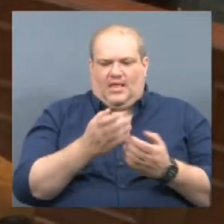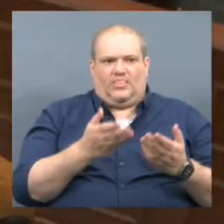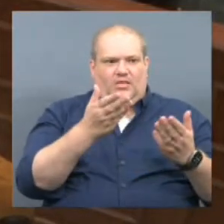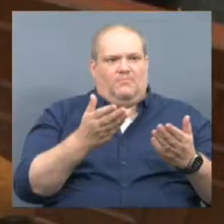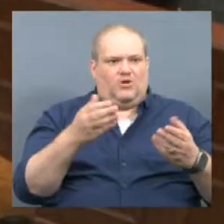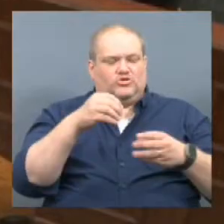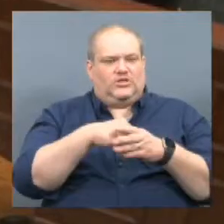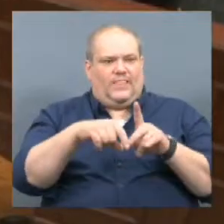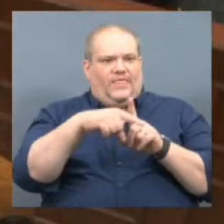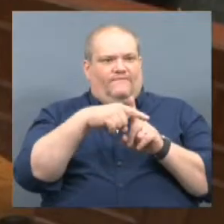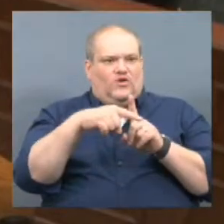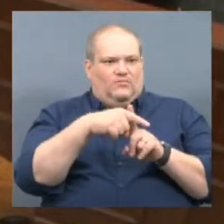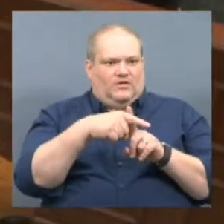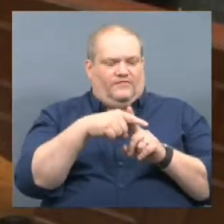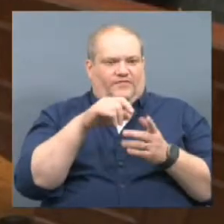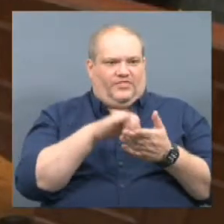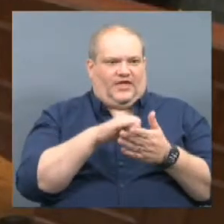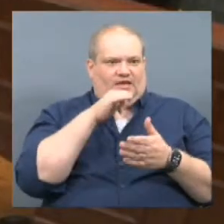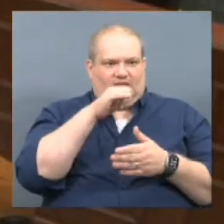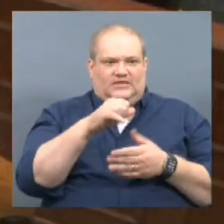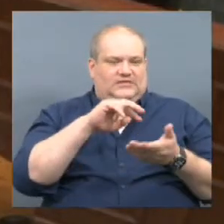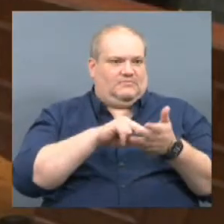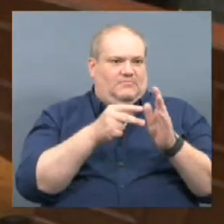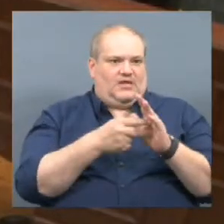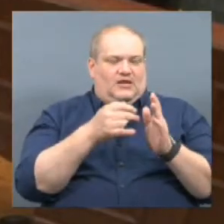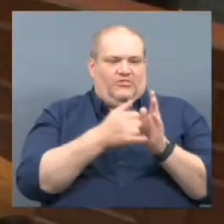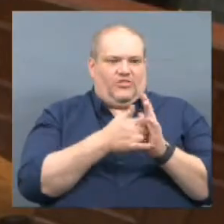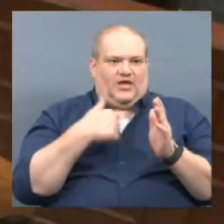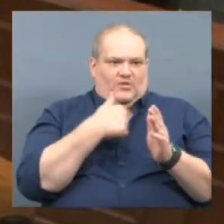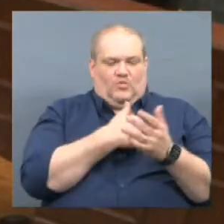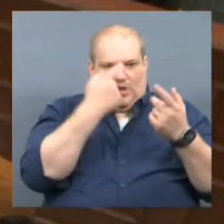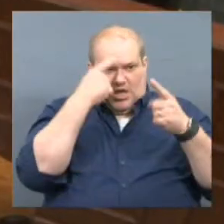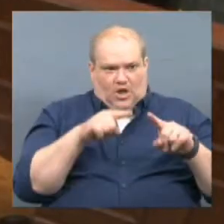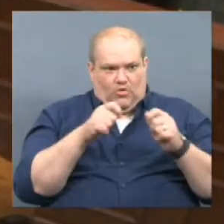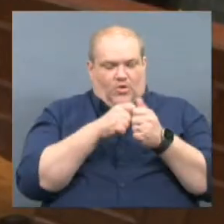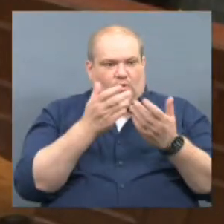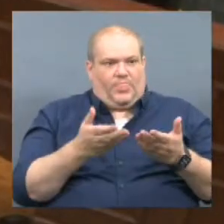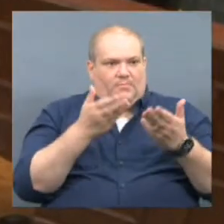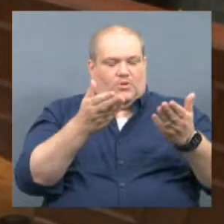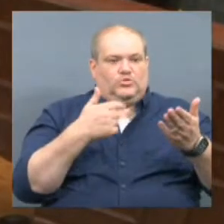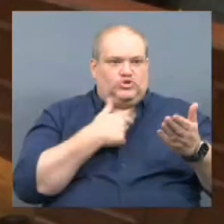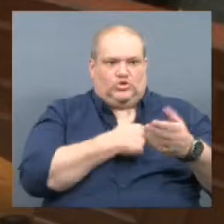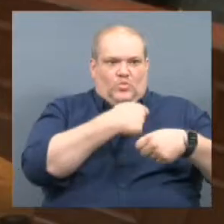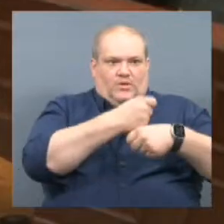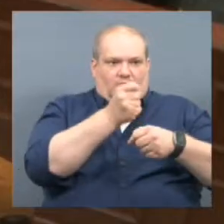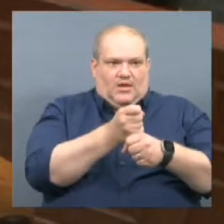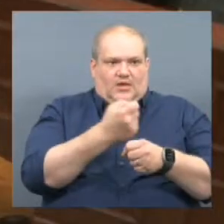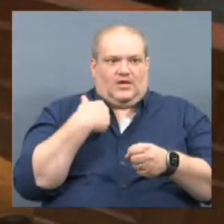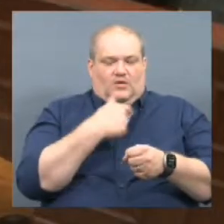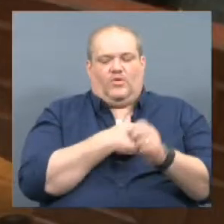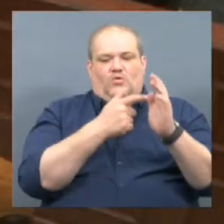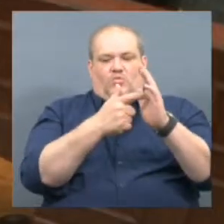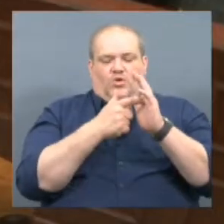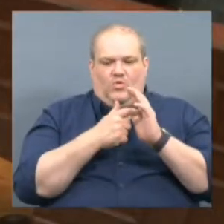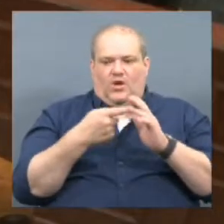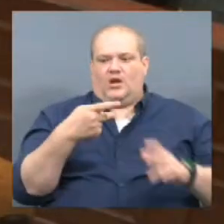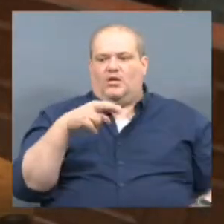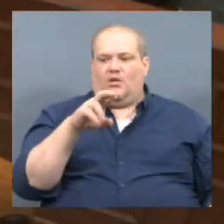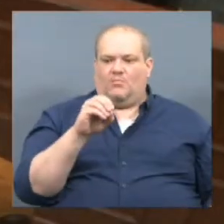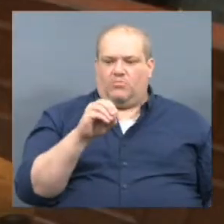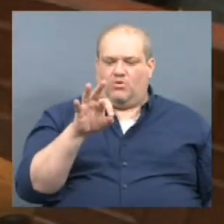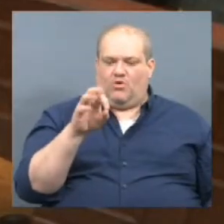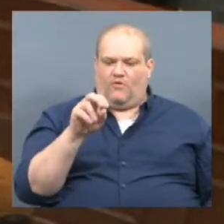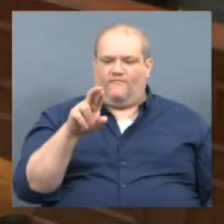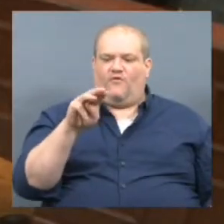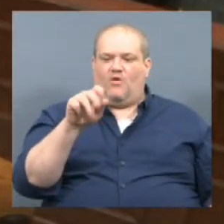in the affirmative, it doesn't necessarily mean that we agree with the motion that we're making. Correct. We're just required pro forma to make it